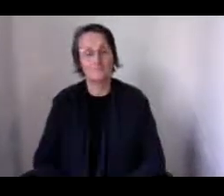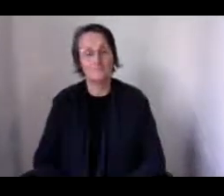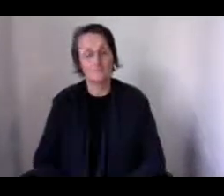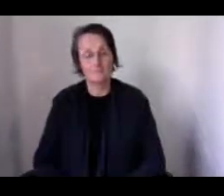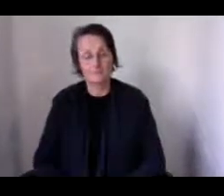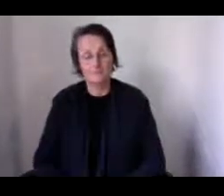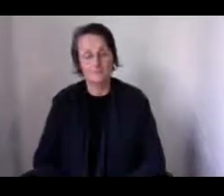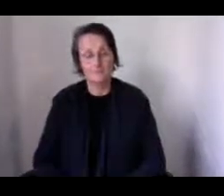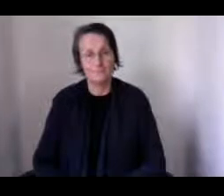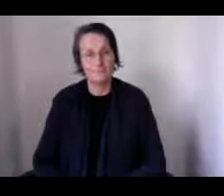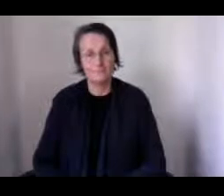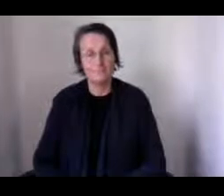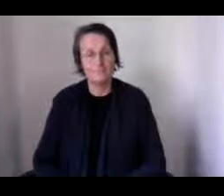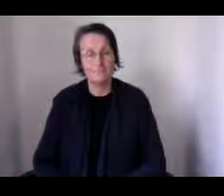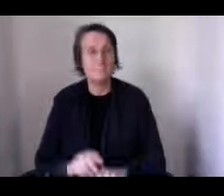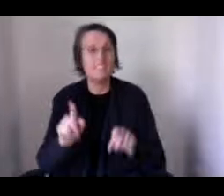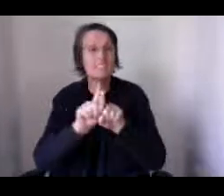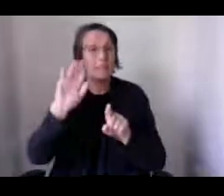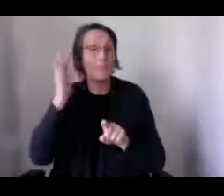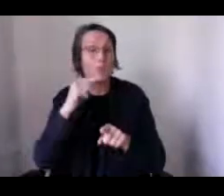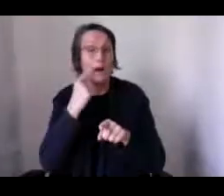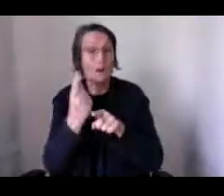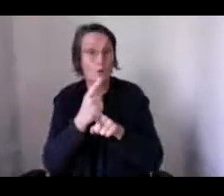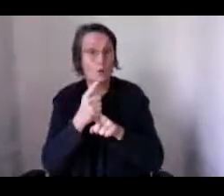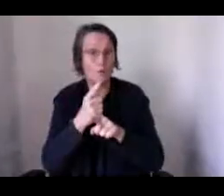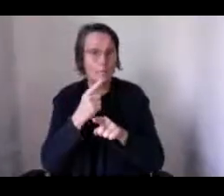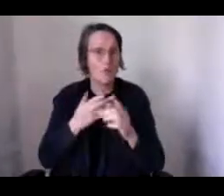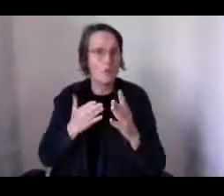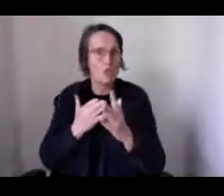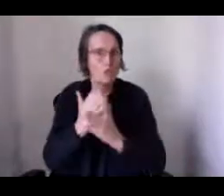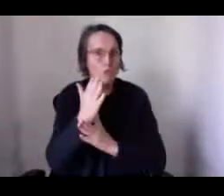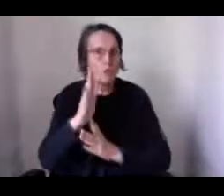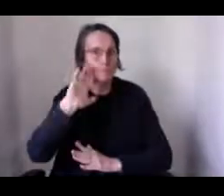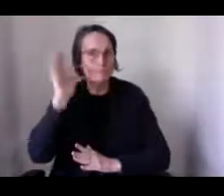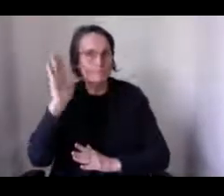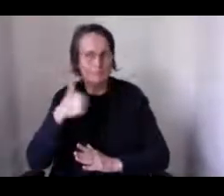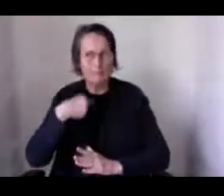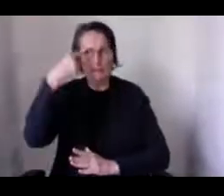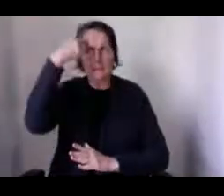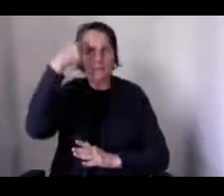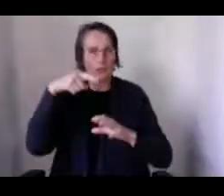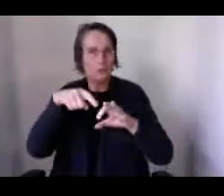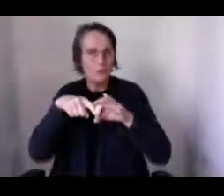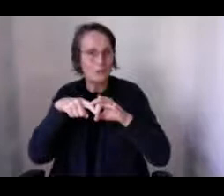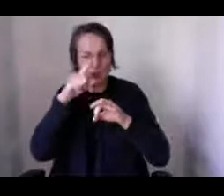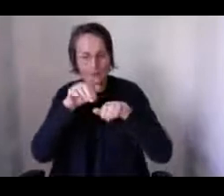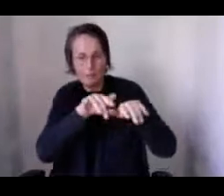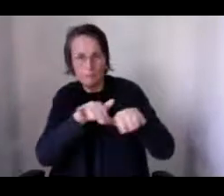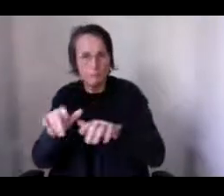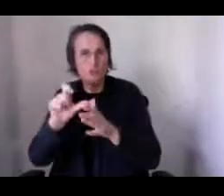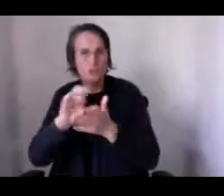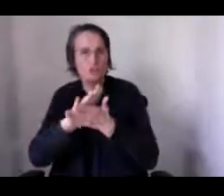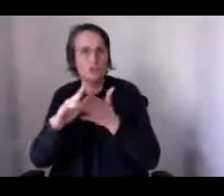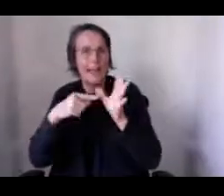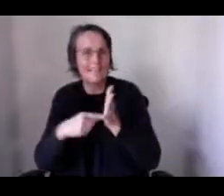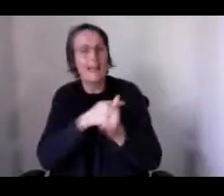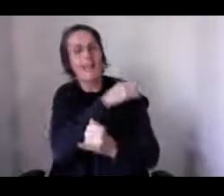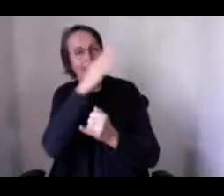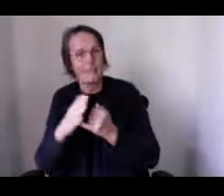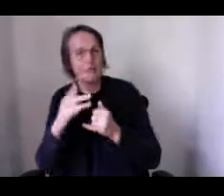And as already mentioned, if you have any questions as we go along, please add them to the chat function and we'll come back to them at the end. Next slide,